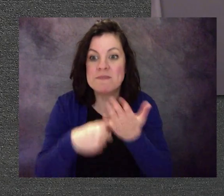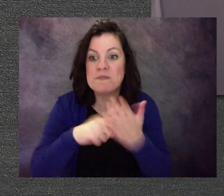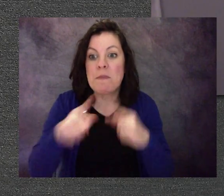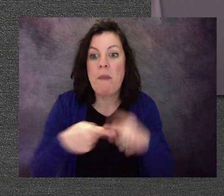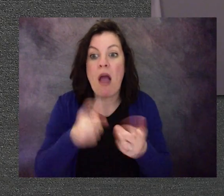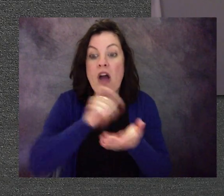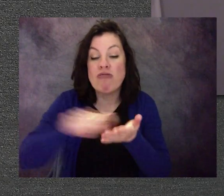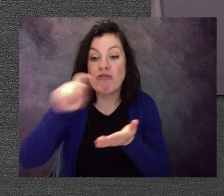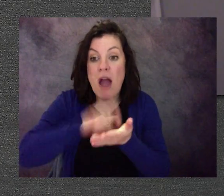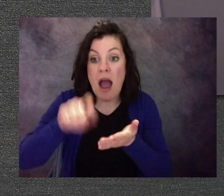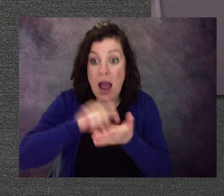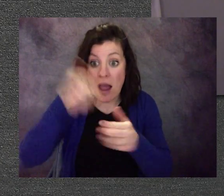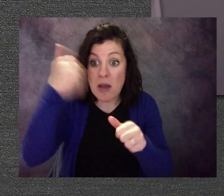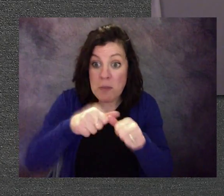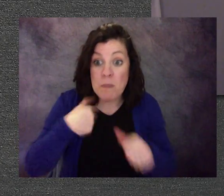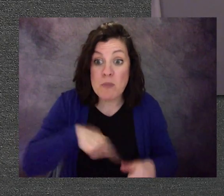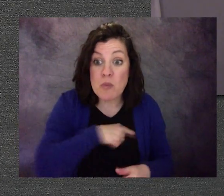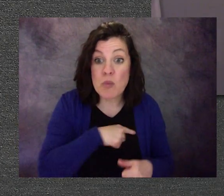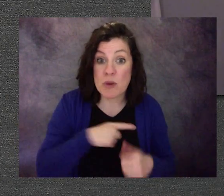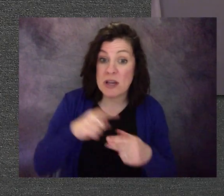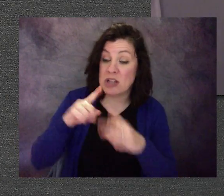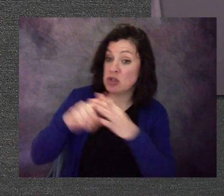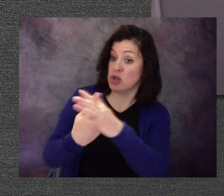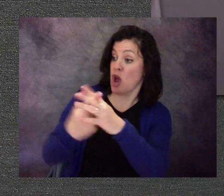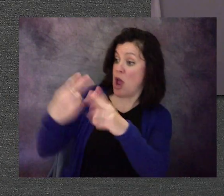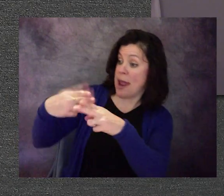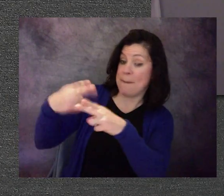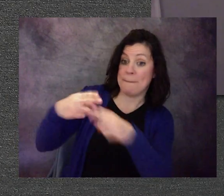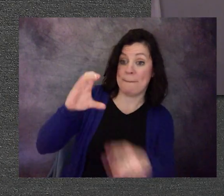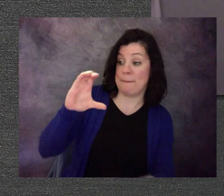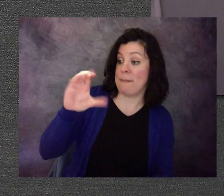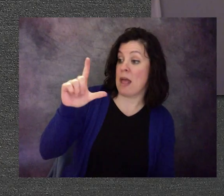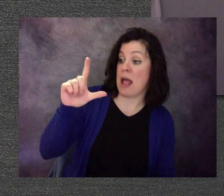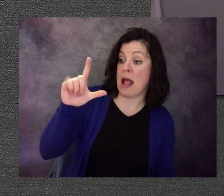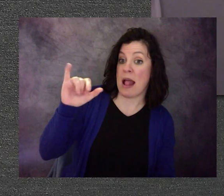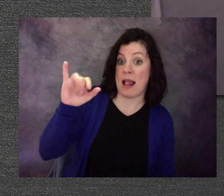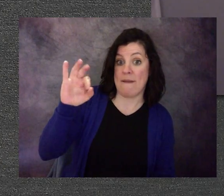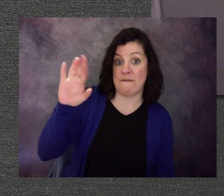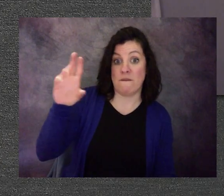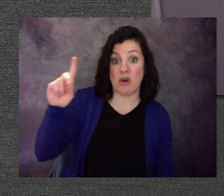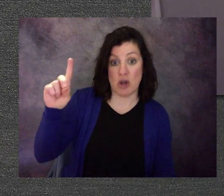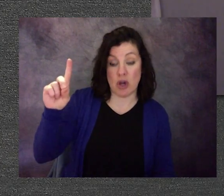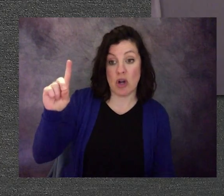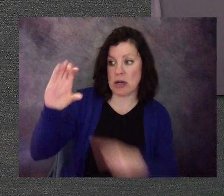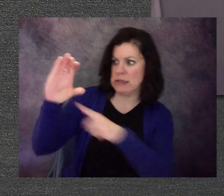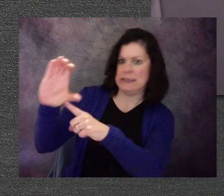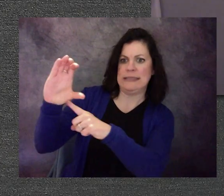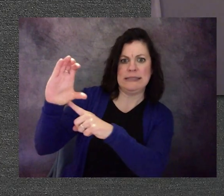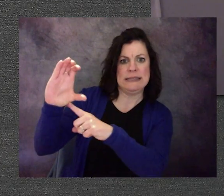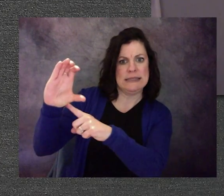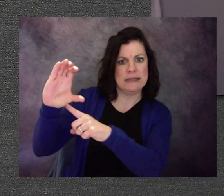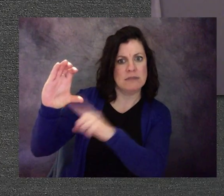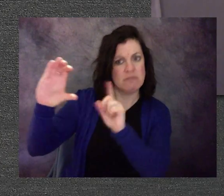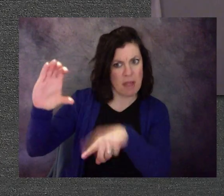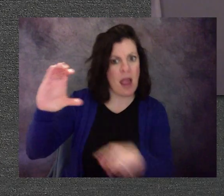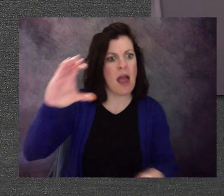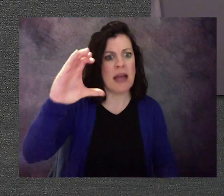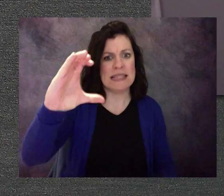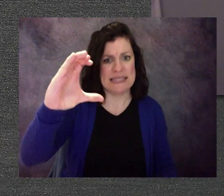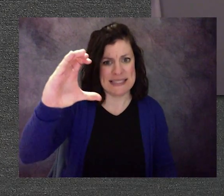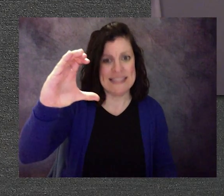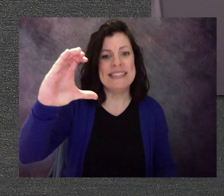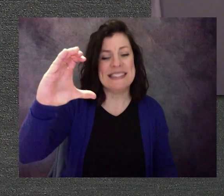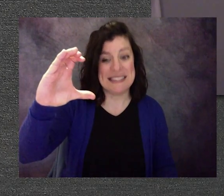that Clifford's name starts with the letter C. Can you make the letter C with your hand? C is just